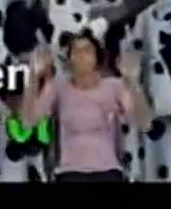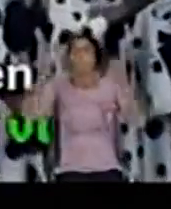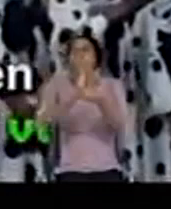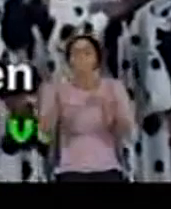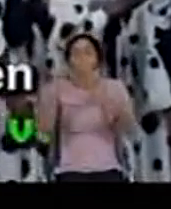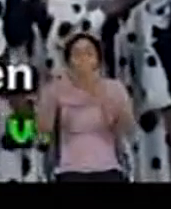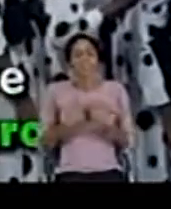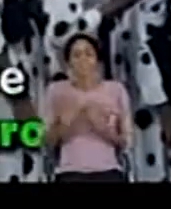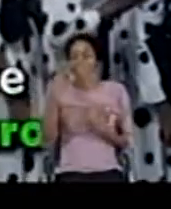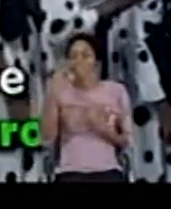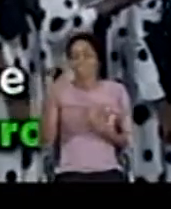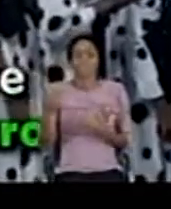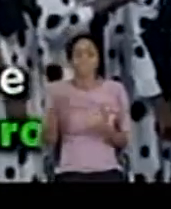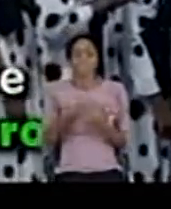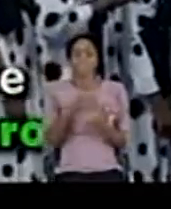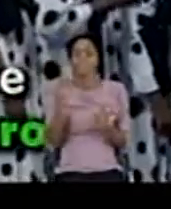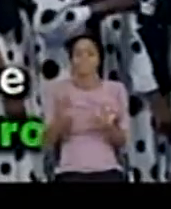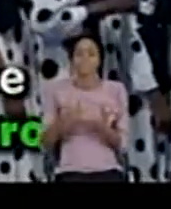see.